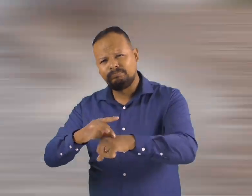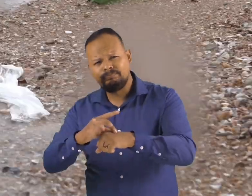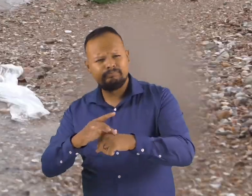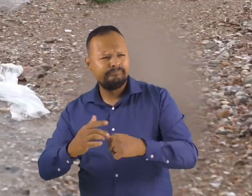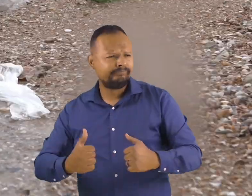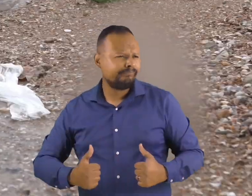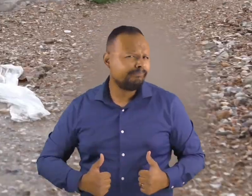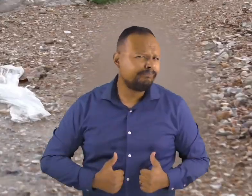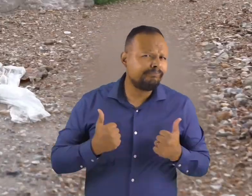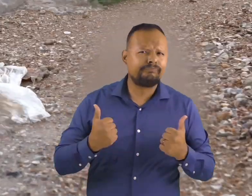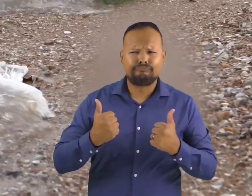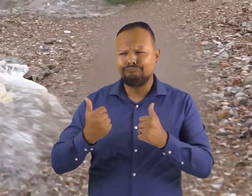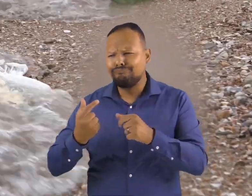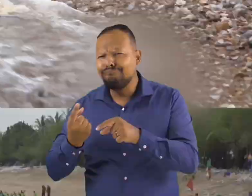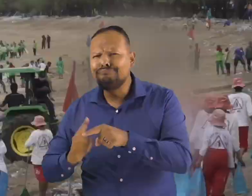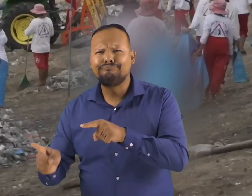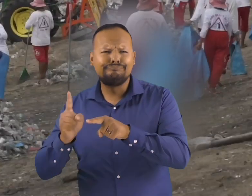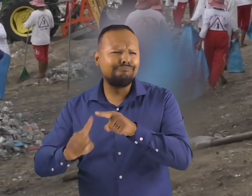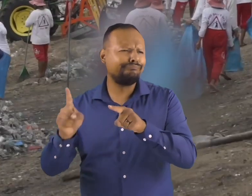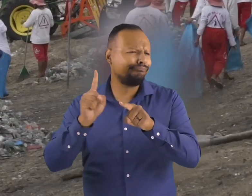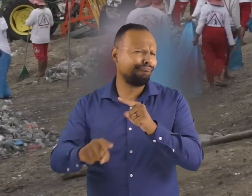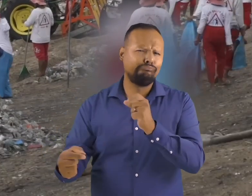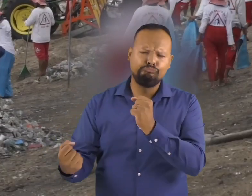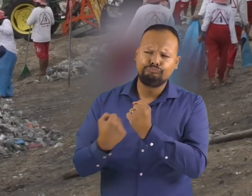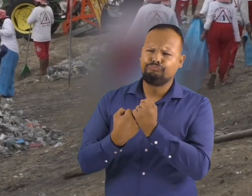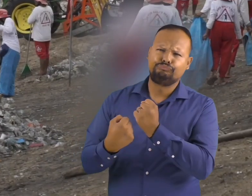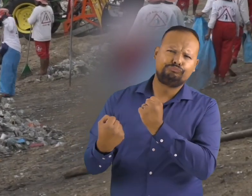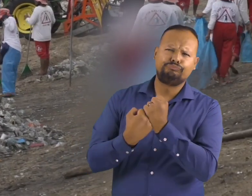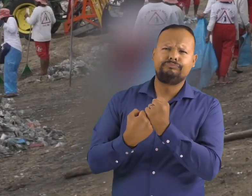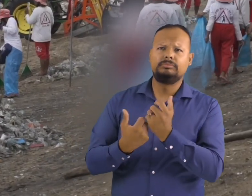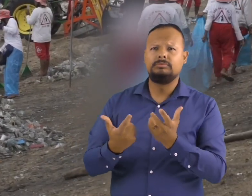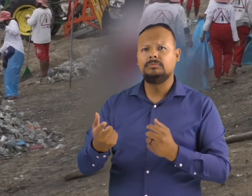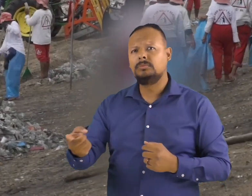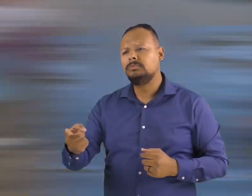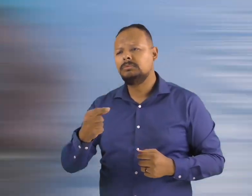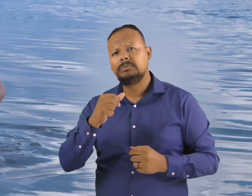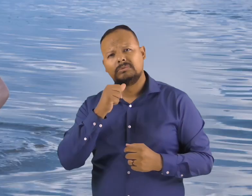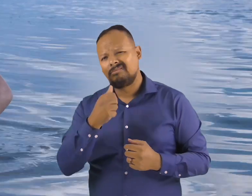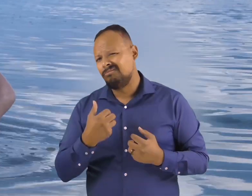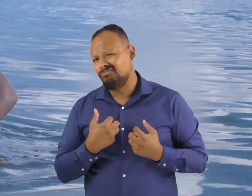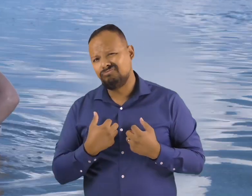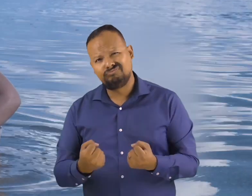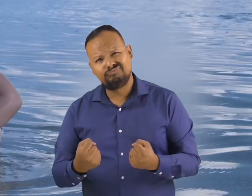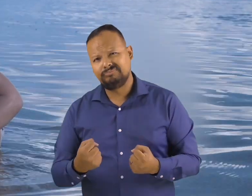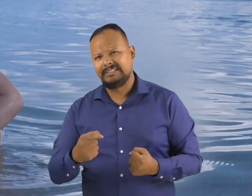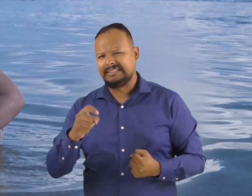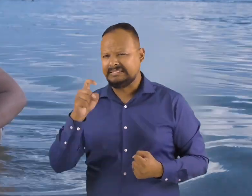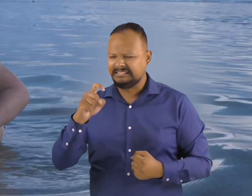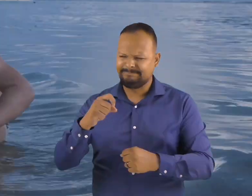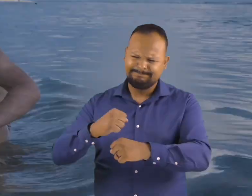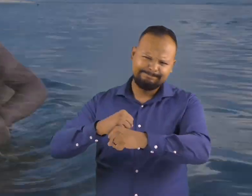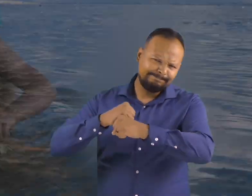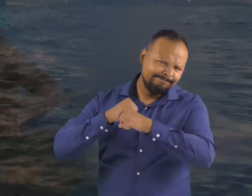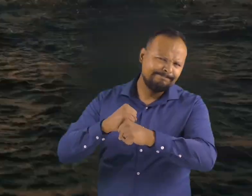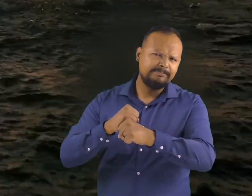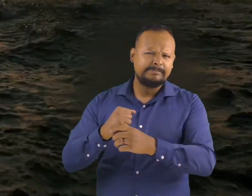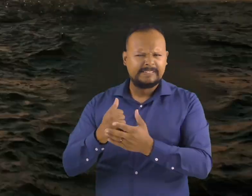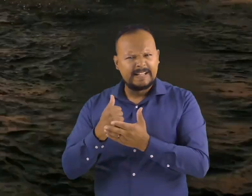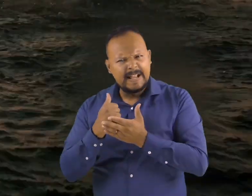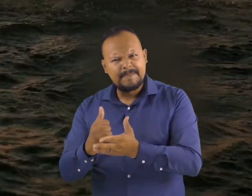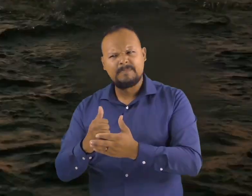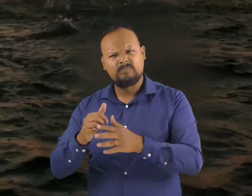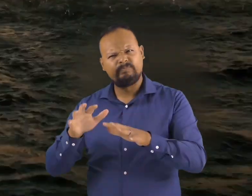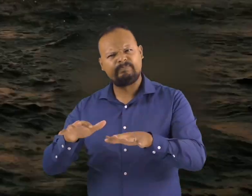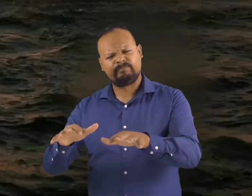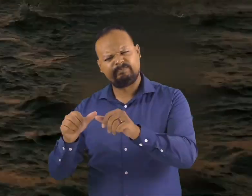Because they are in crisis, we need to do all we can to help protect them for future generations. What are some